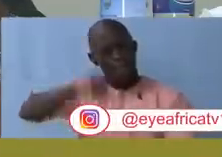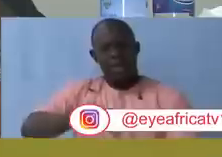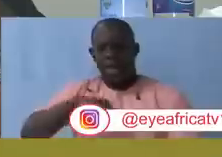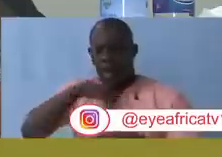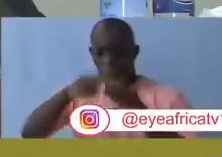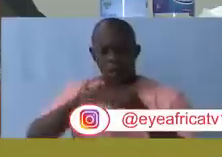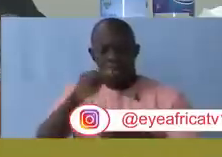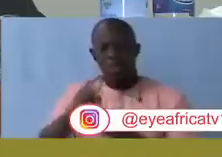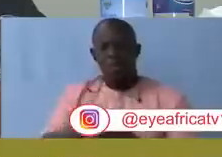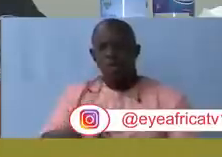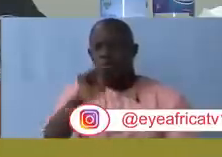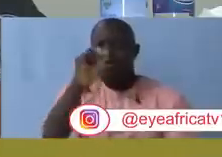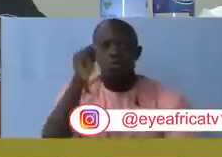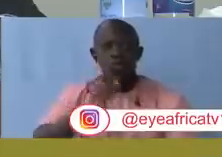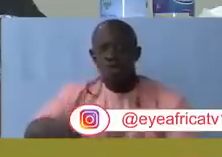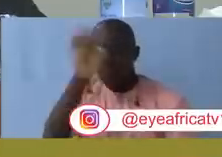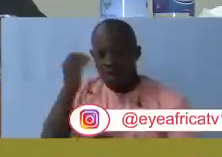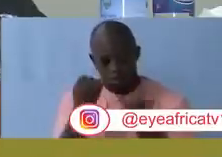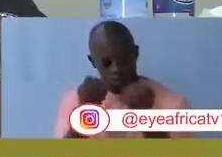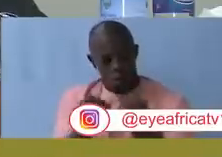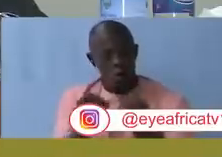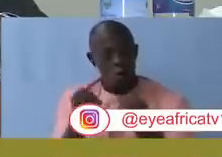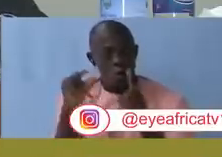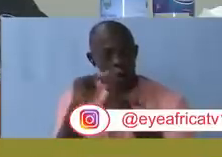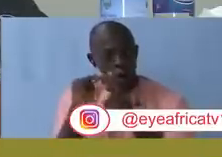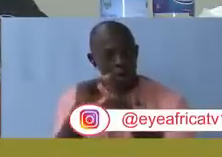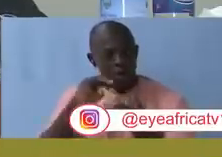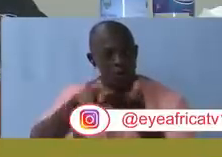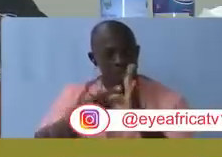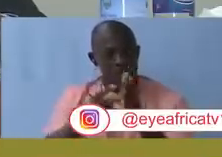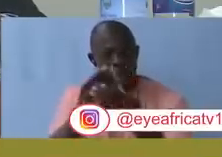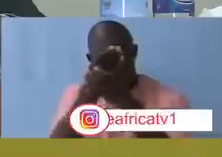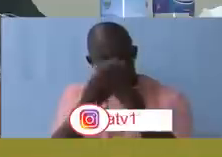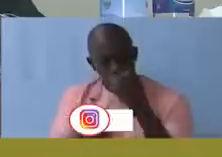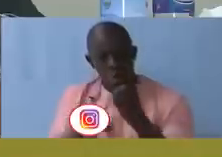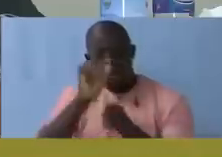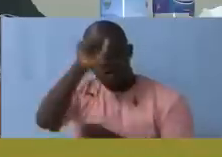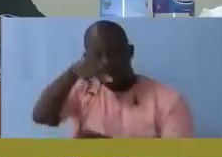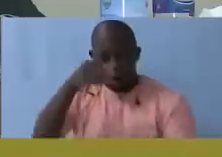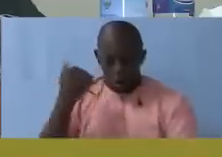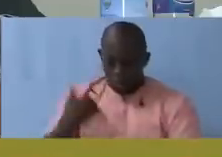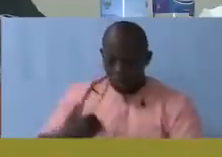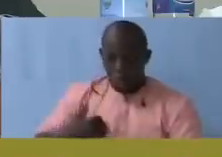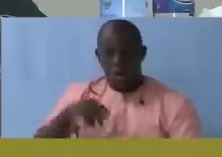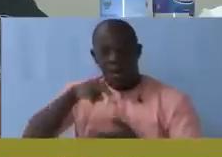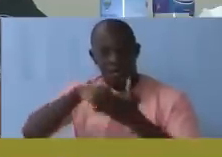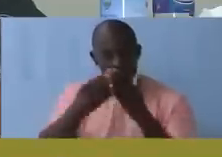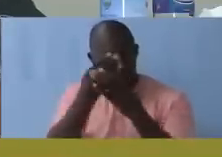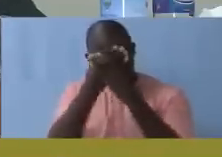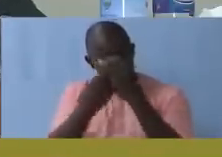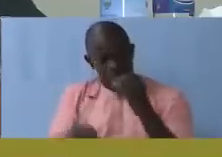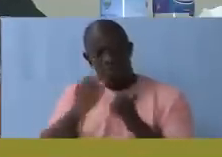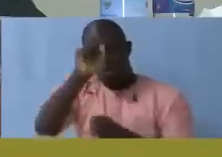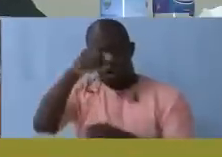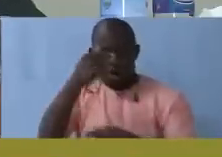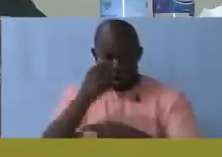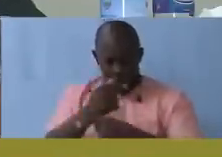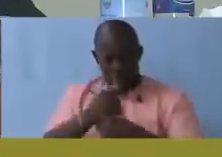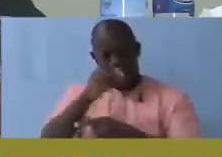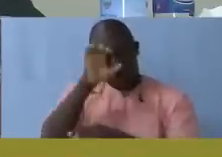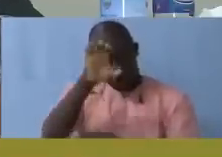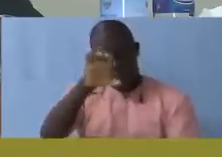strong words, that this is a betrayal of your people. This is a betrayal of your country. It was